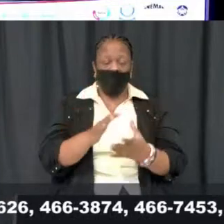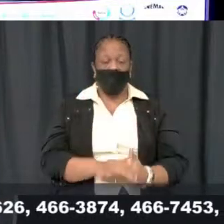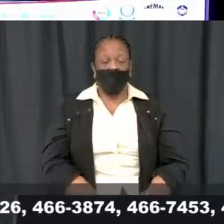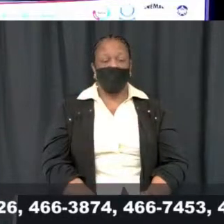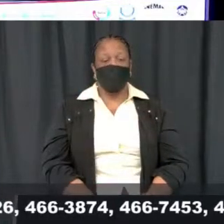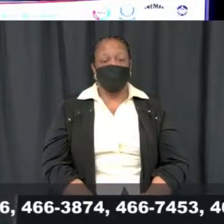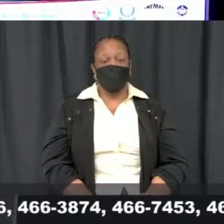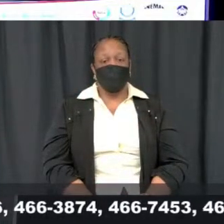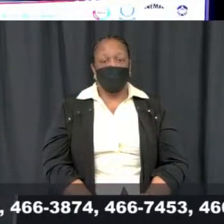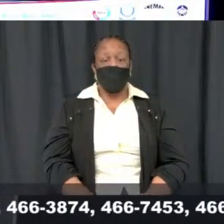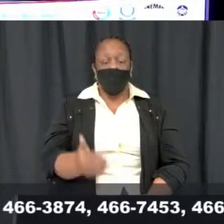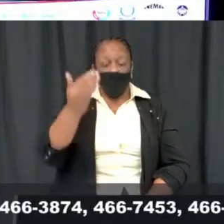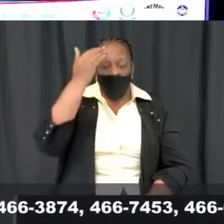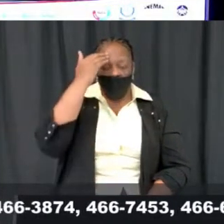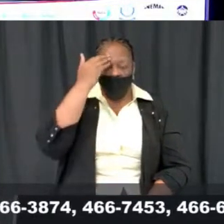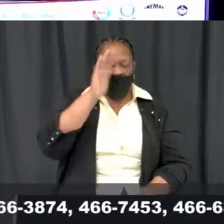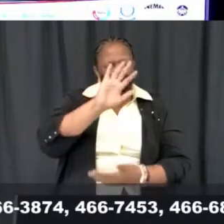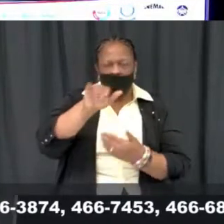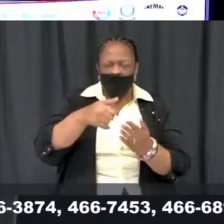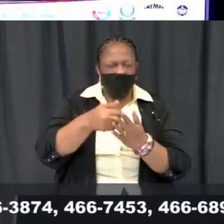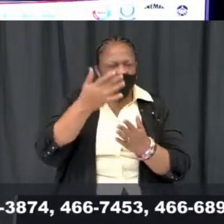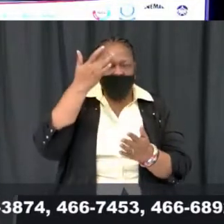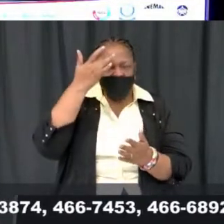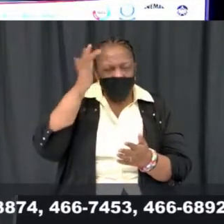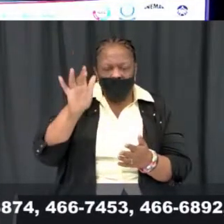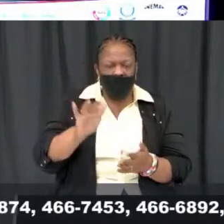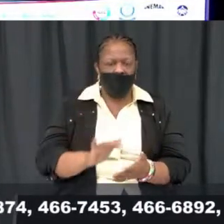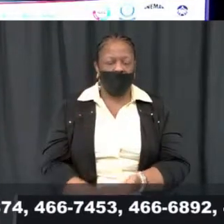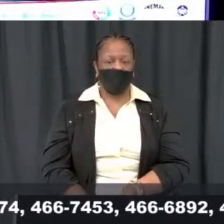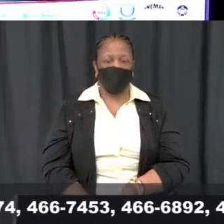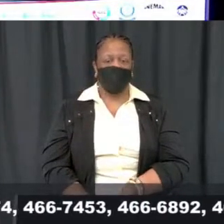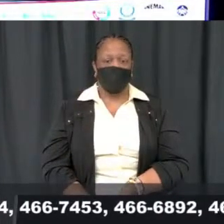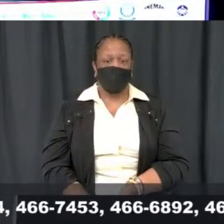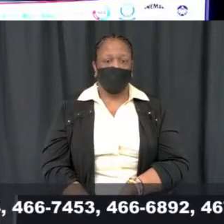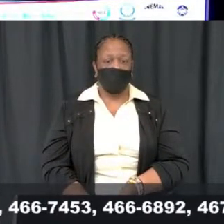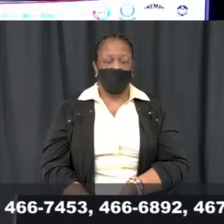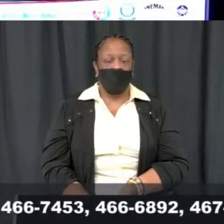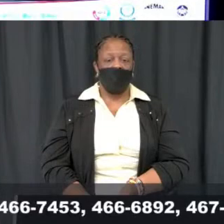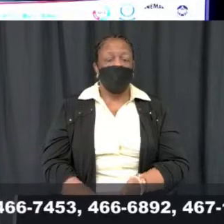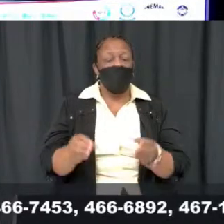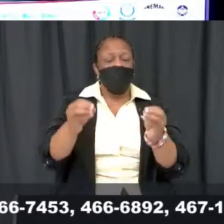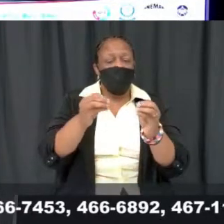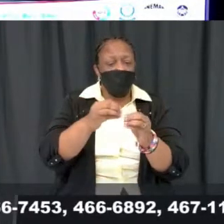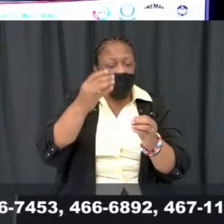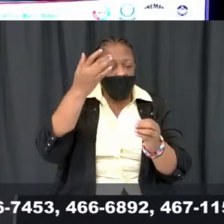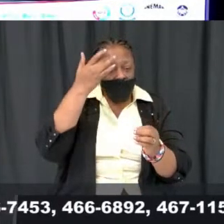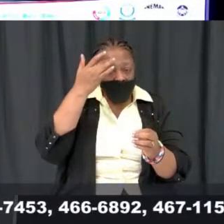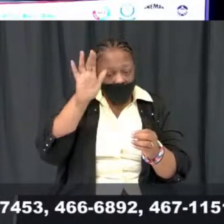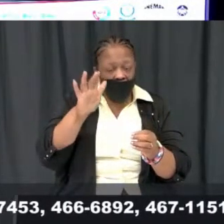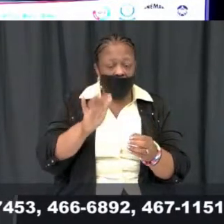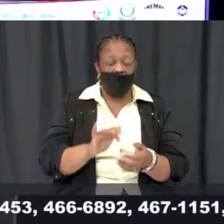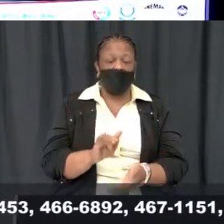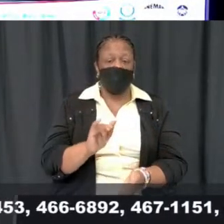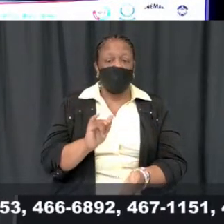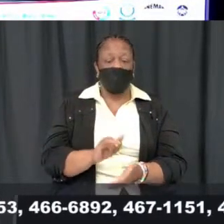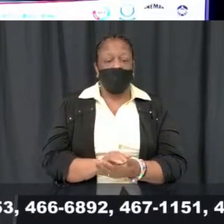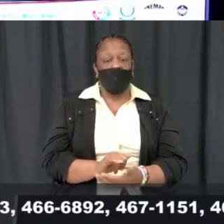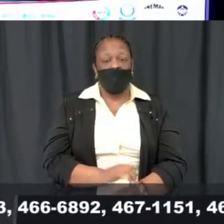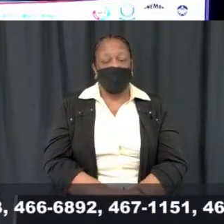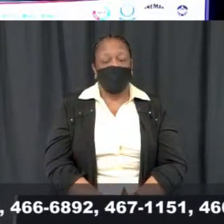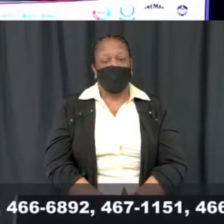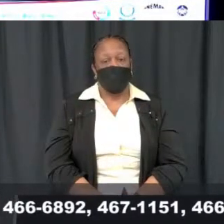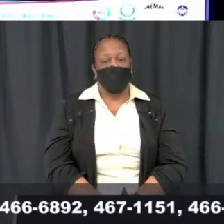that. I know we are more educated than that. I know that we are more literate than